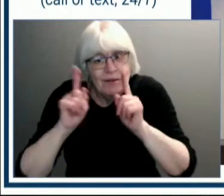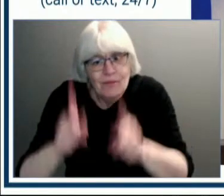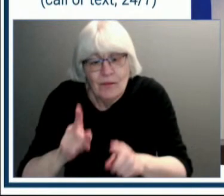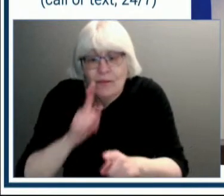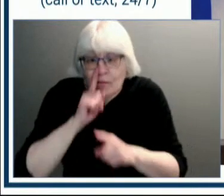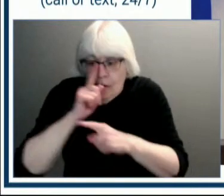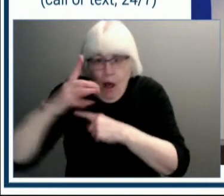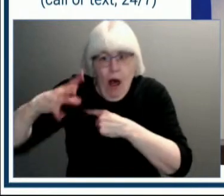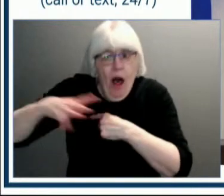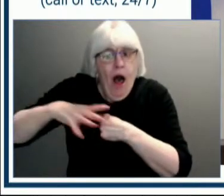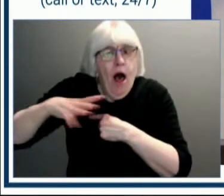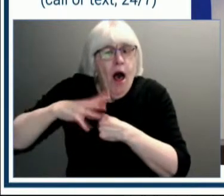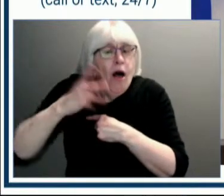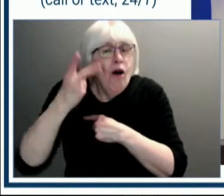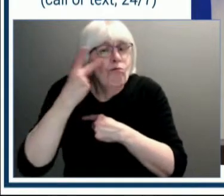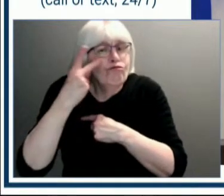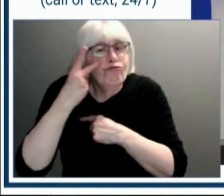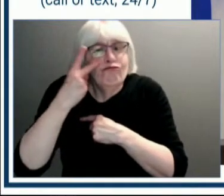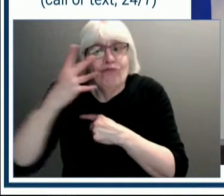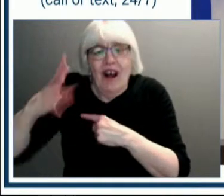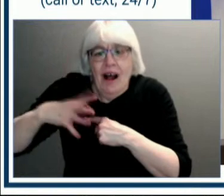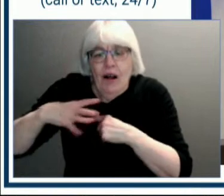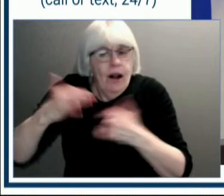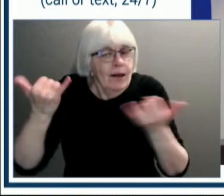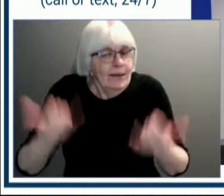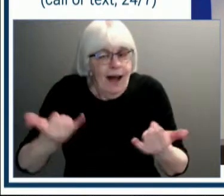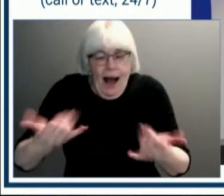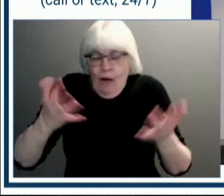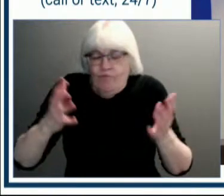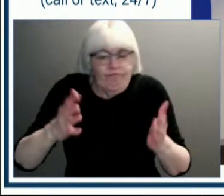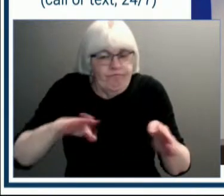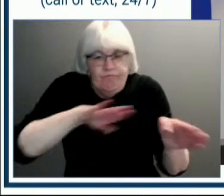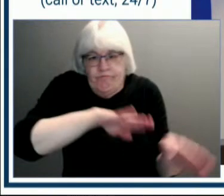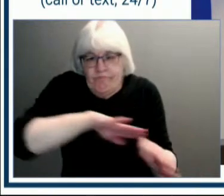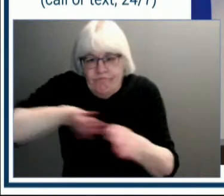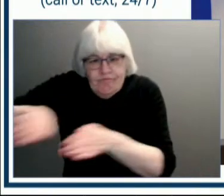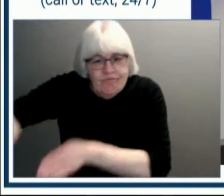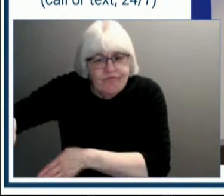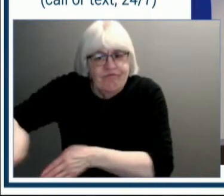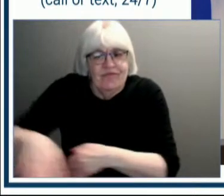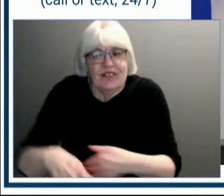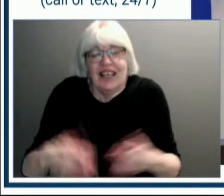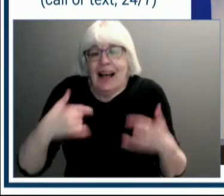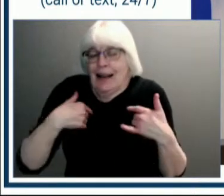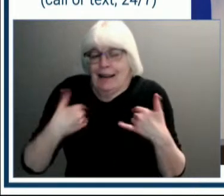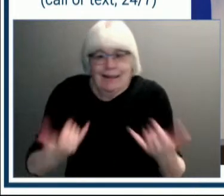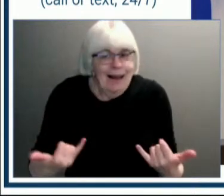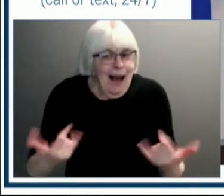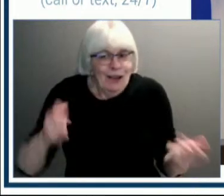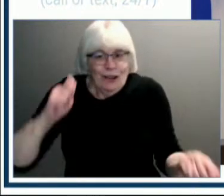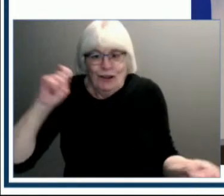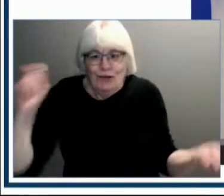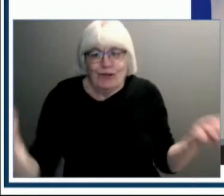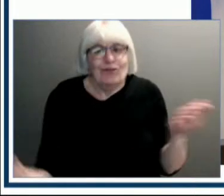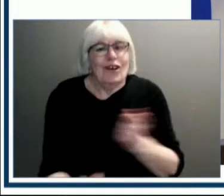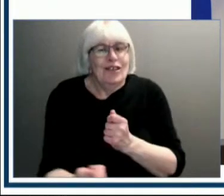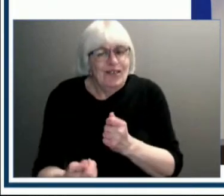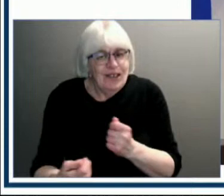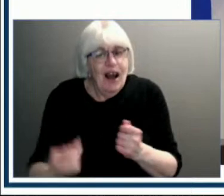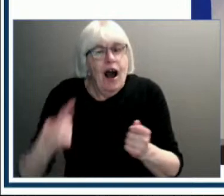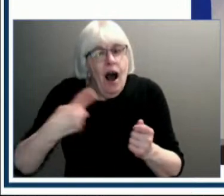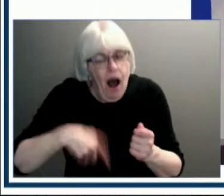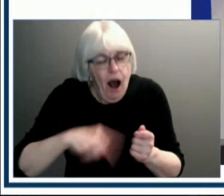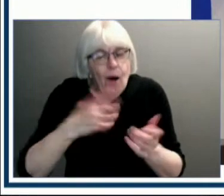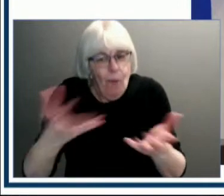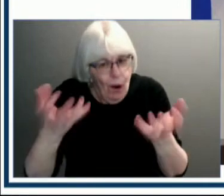Scotians are nimble and realistic, and we just ask them to change with us. But if you need a test, you'll get it. If you need